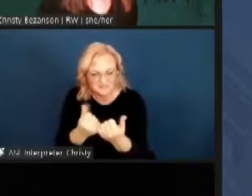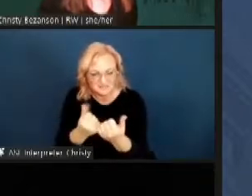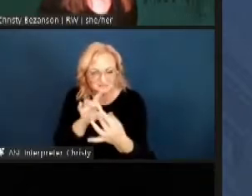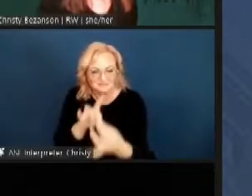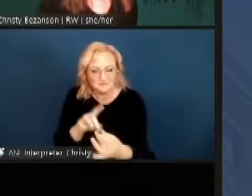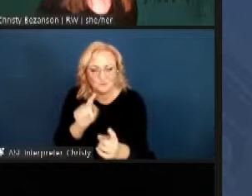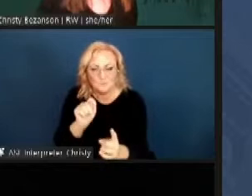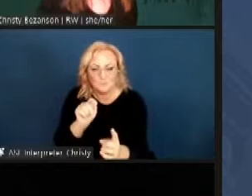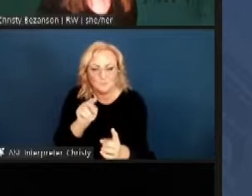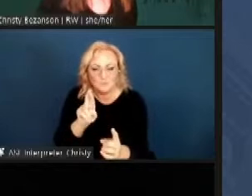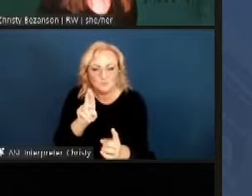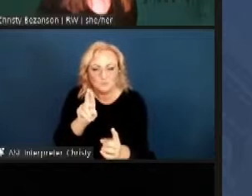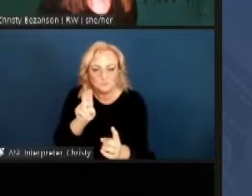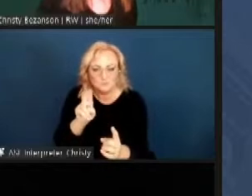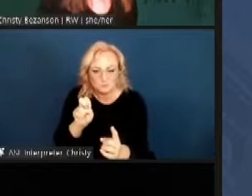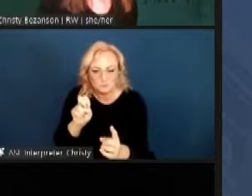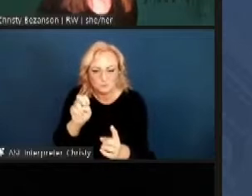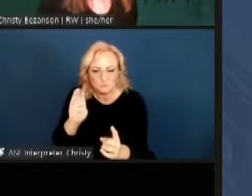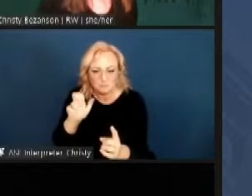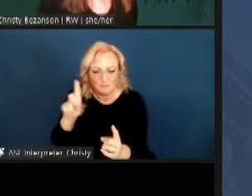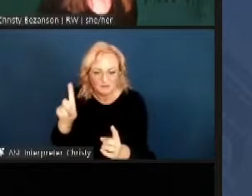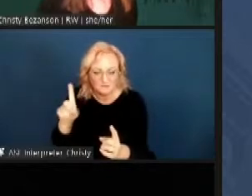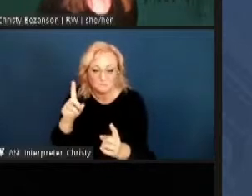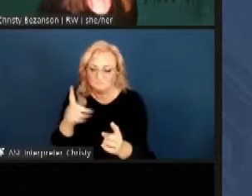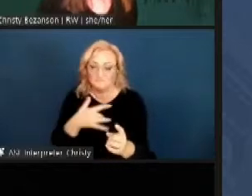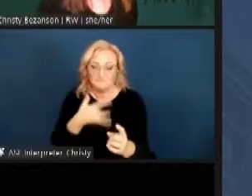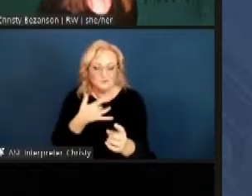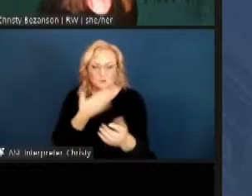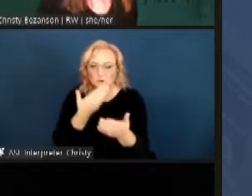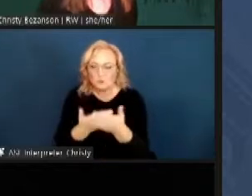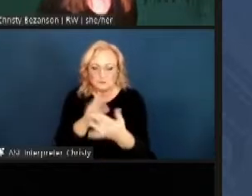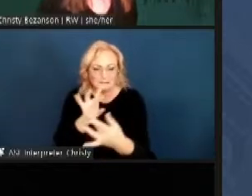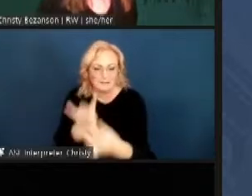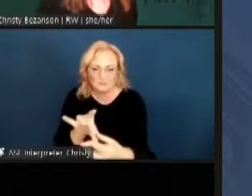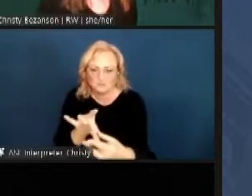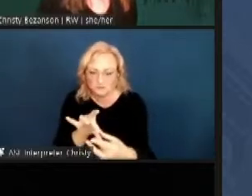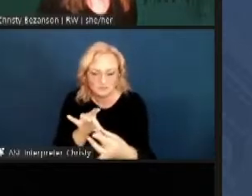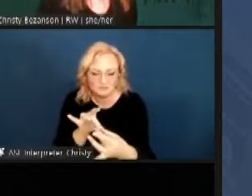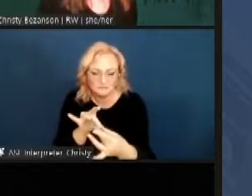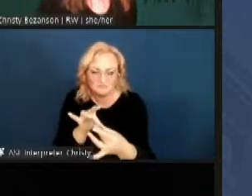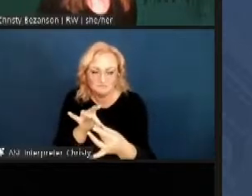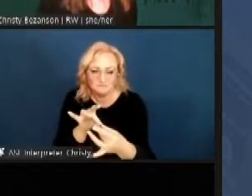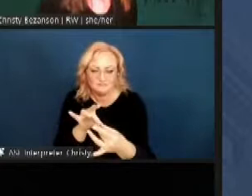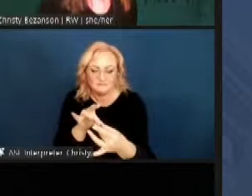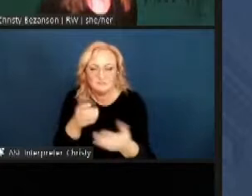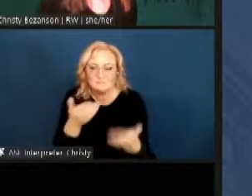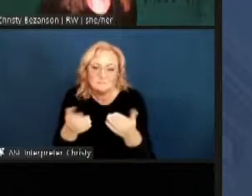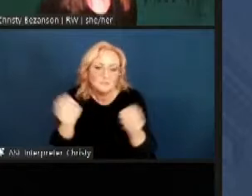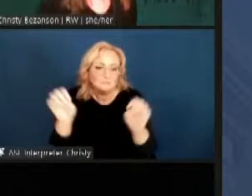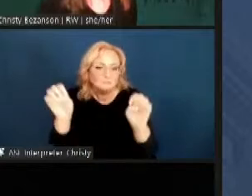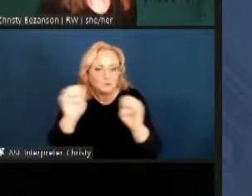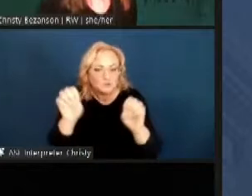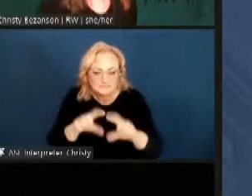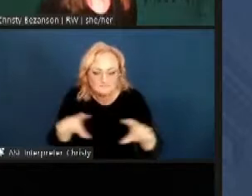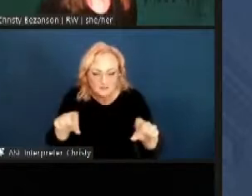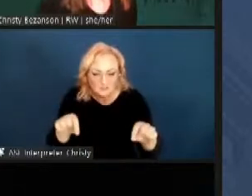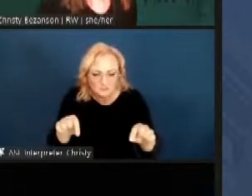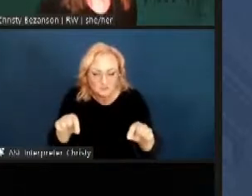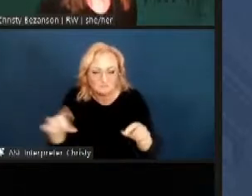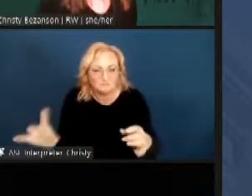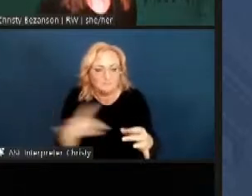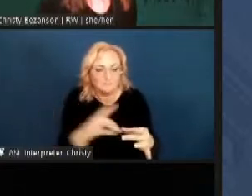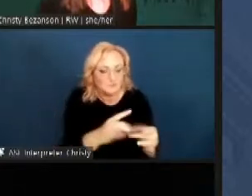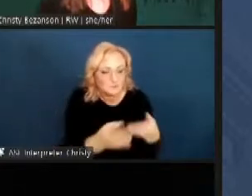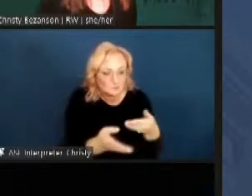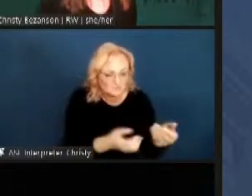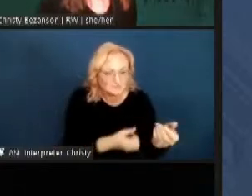and we think this is a great opportunity of better connecting people that may have an emergency voucher with the services and supports